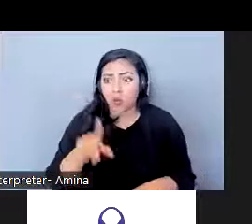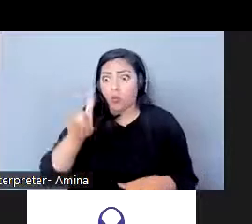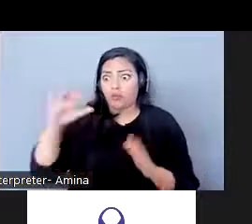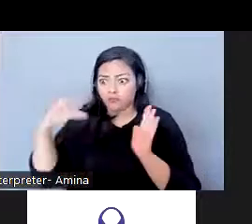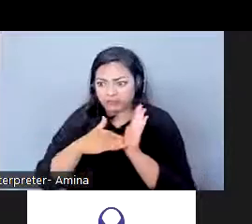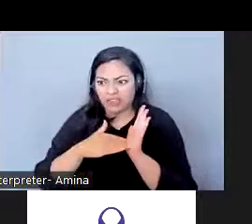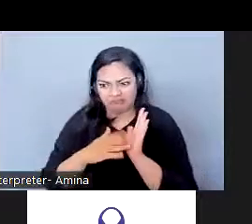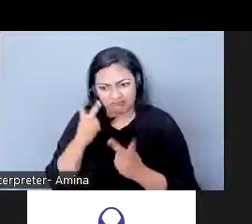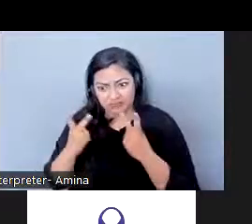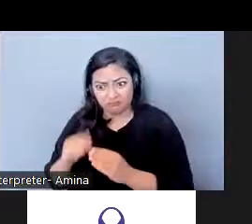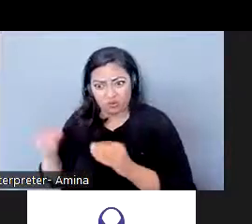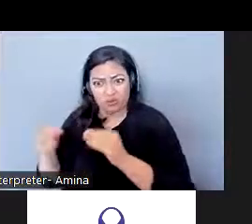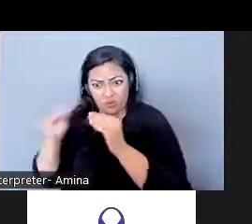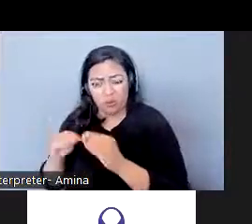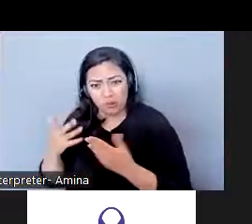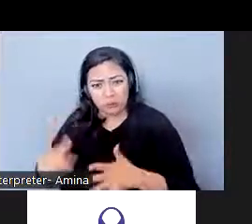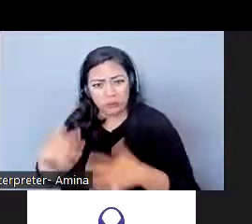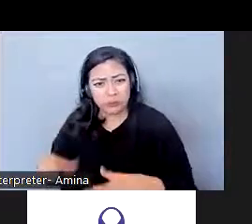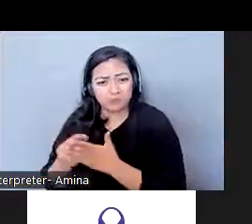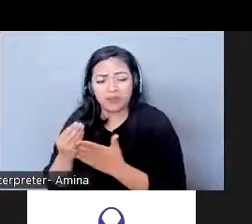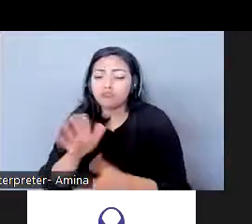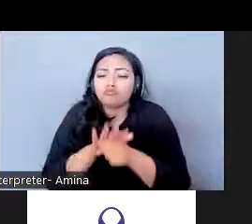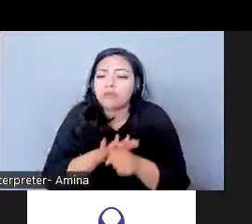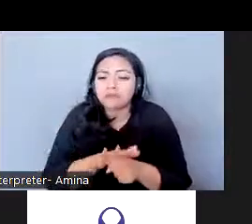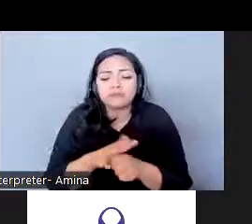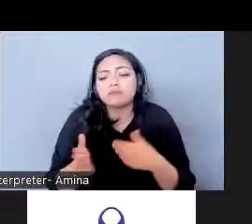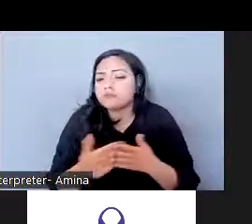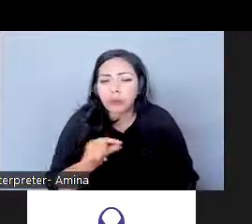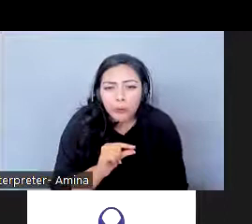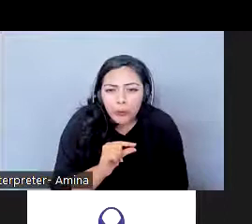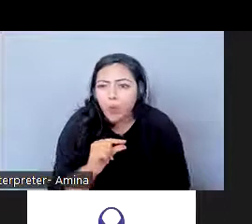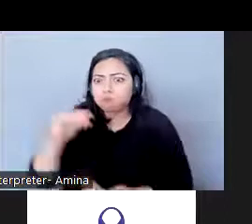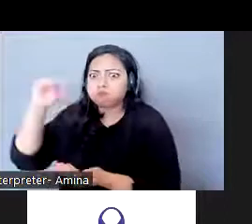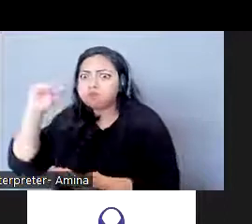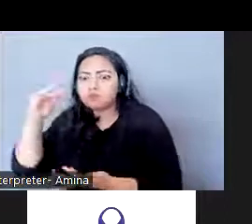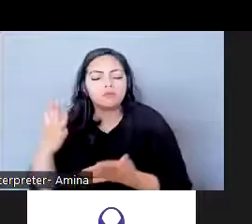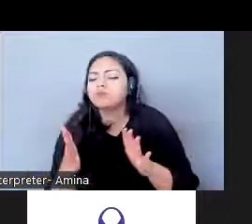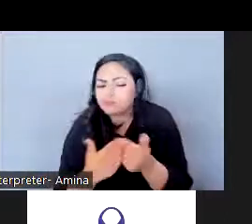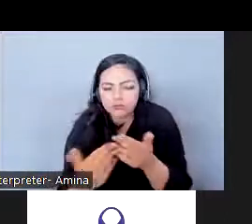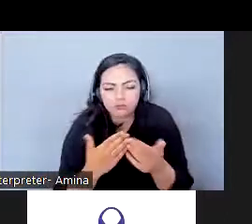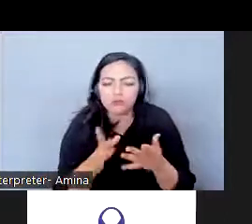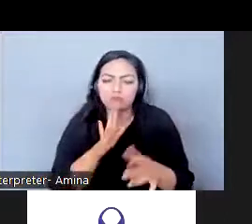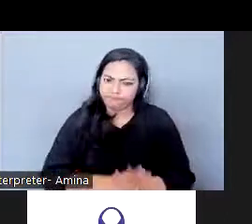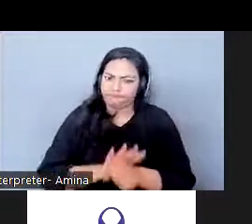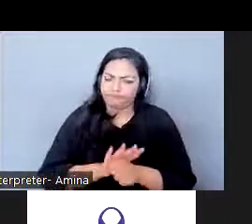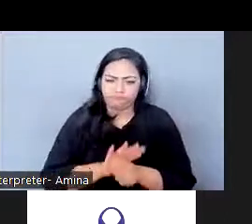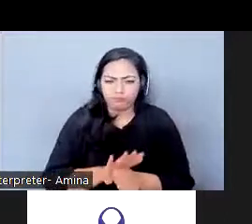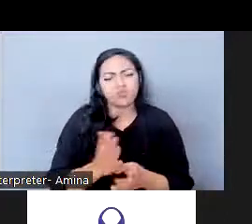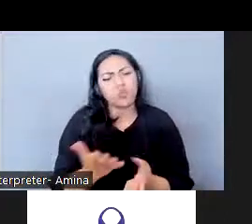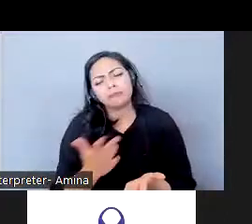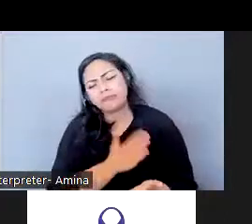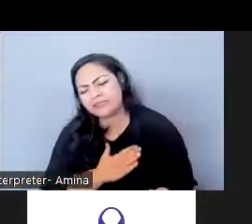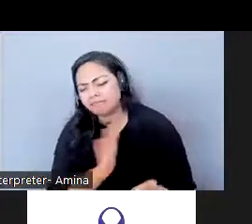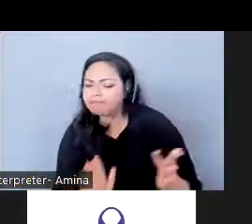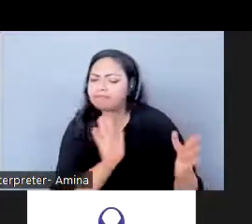of. Stress is stress, regardless of a small amount, a large amount. So what we encourage is obviously reach out for help.